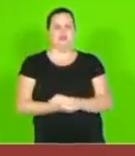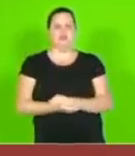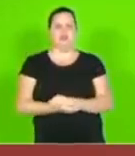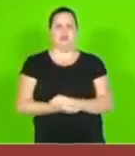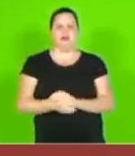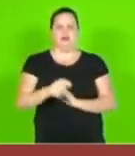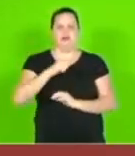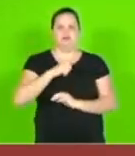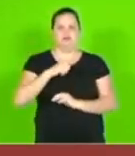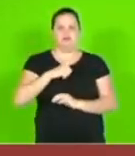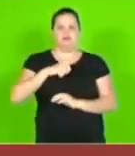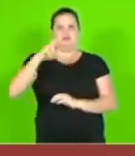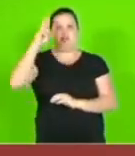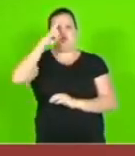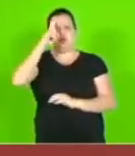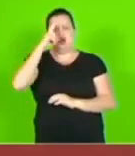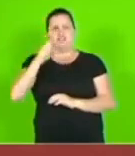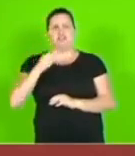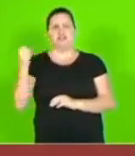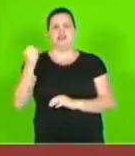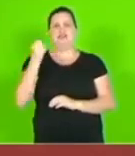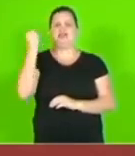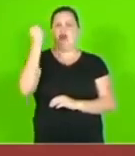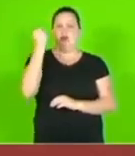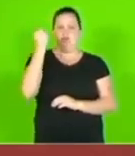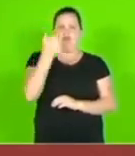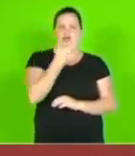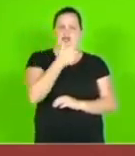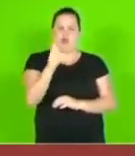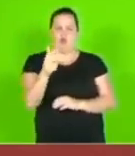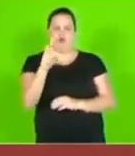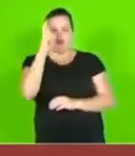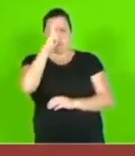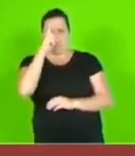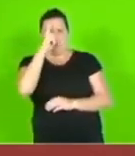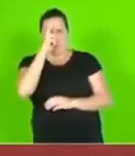you have to be able to separate the story with the prophecy